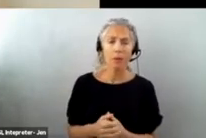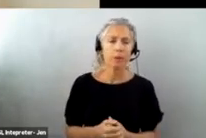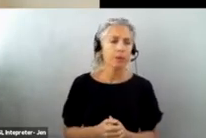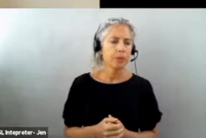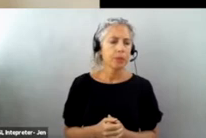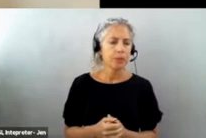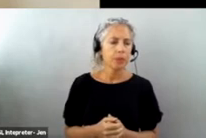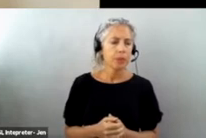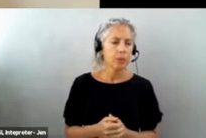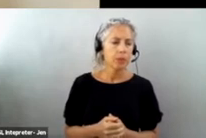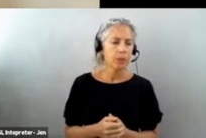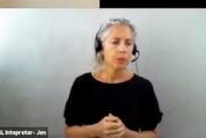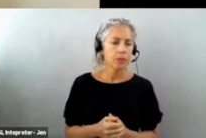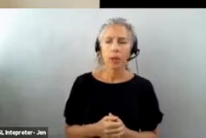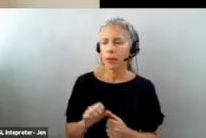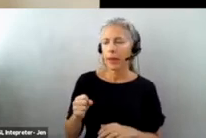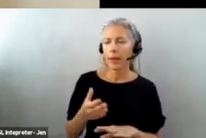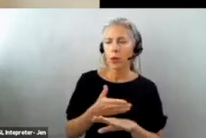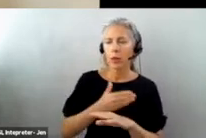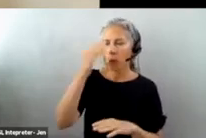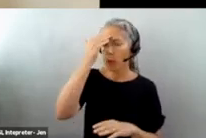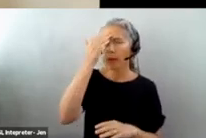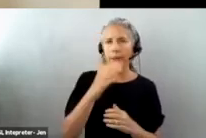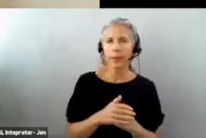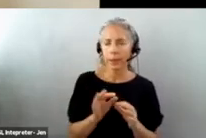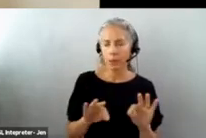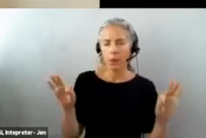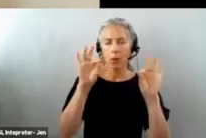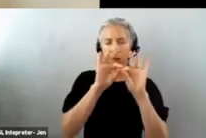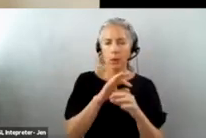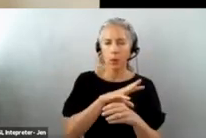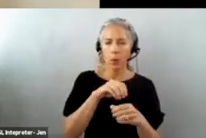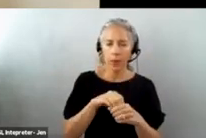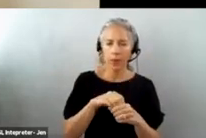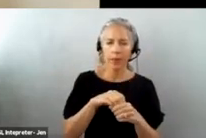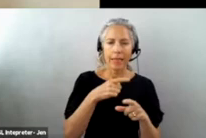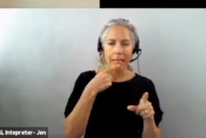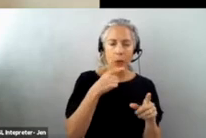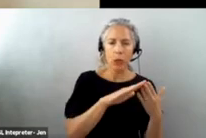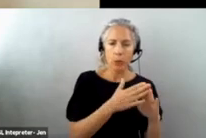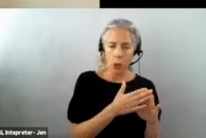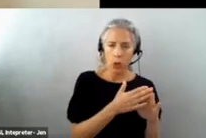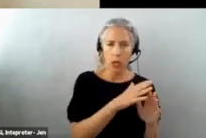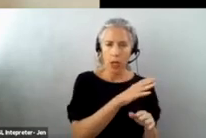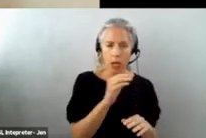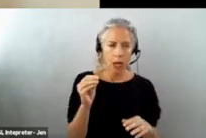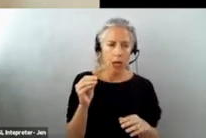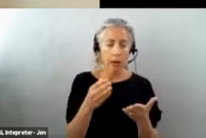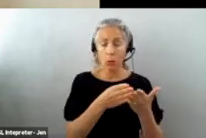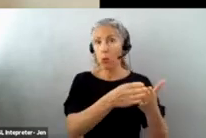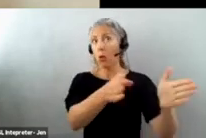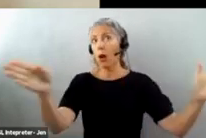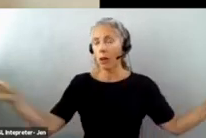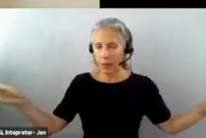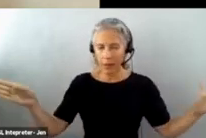increased awareness, not just within the hearing community, but very broadly is